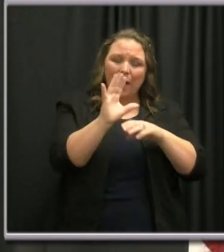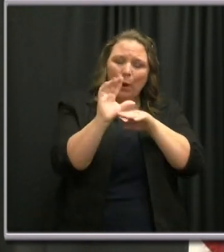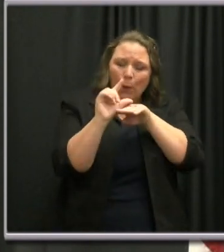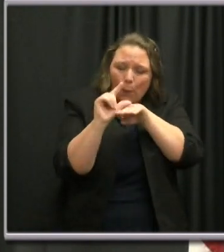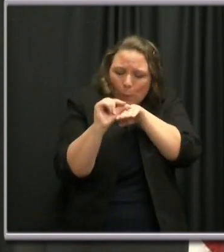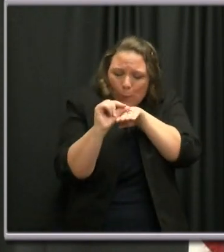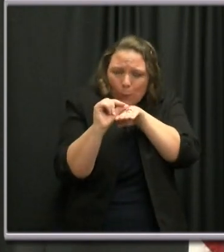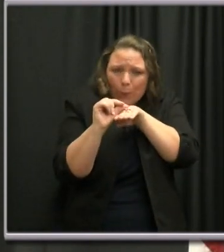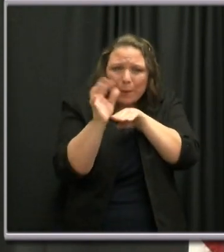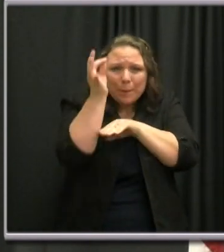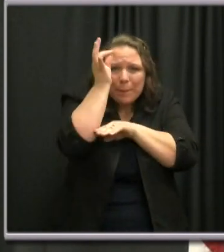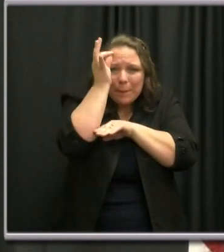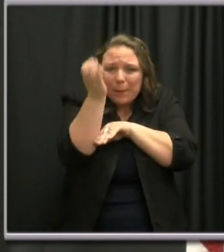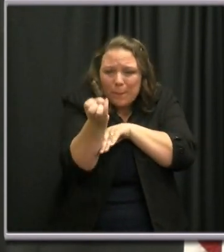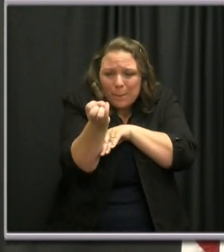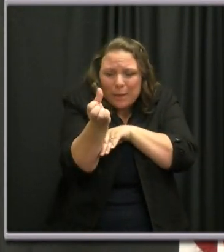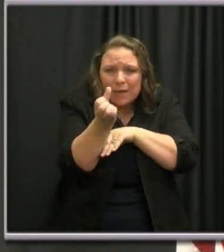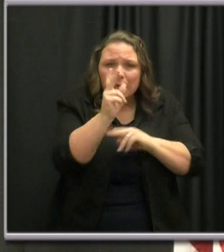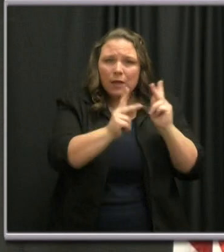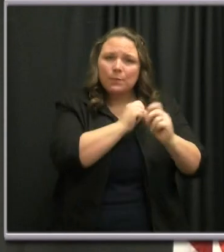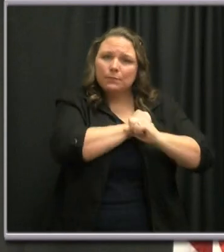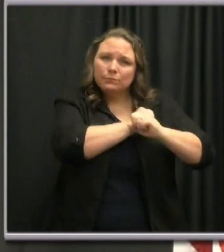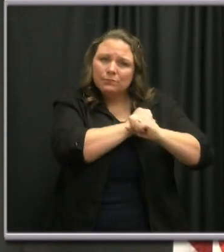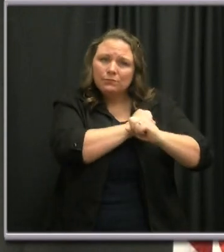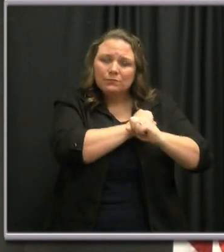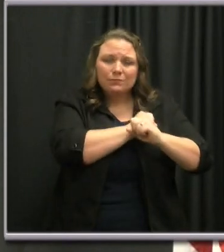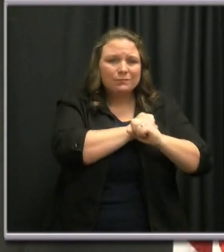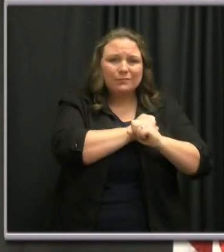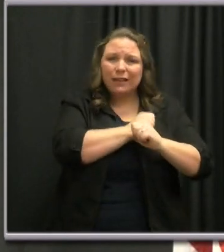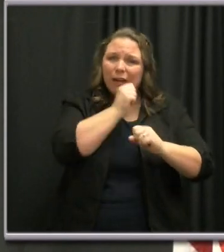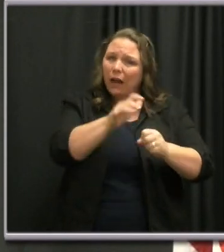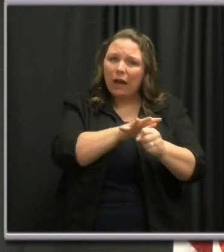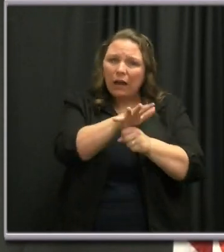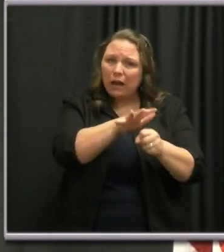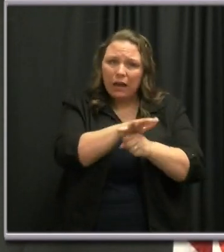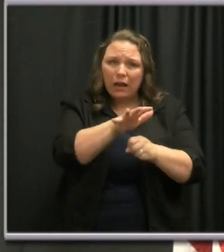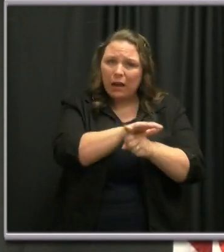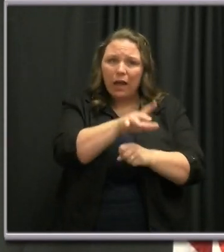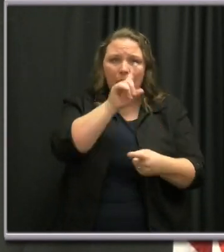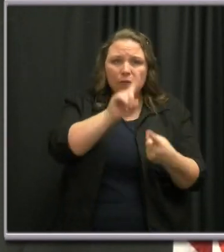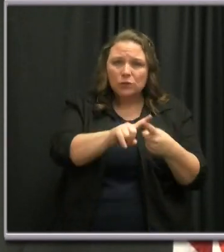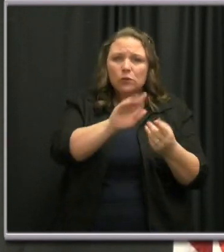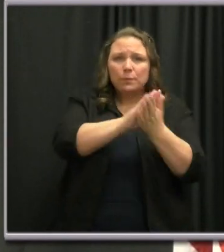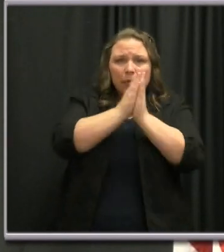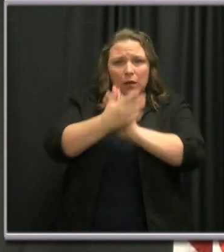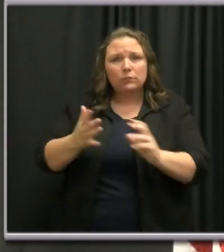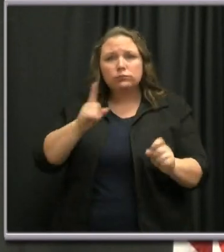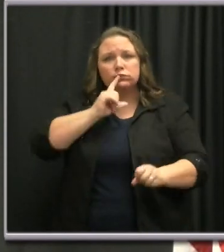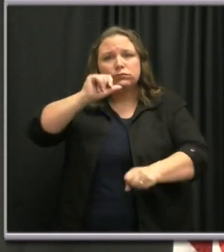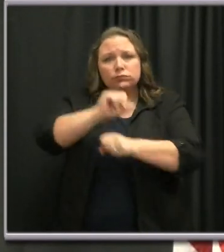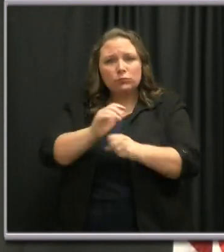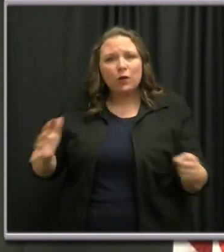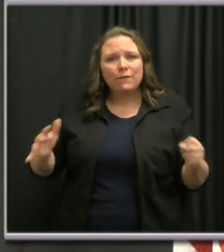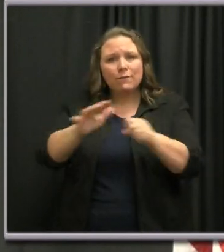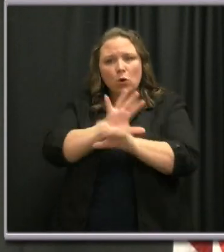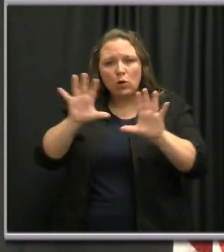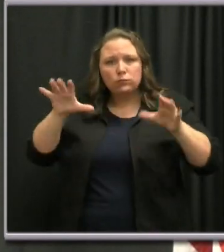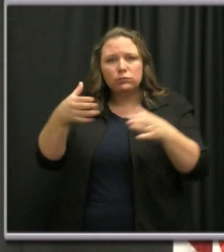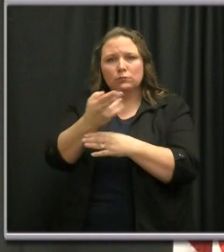0.2% of people resistant, not even remotely close to what we need to achieve herd